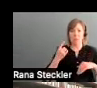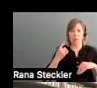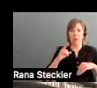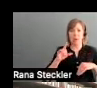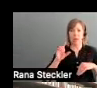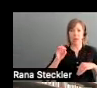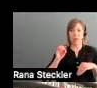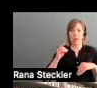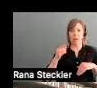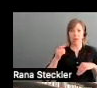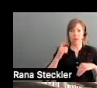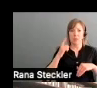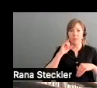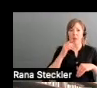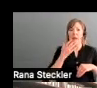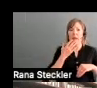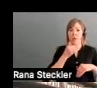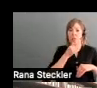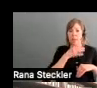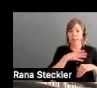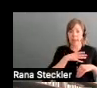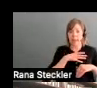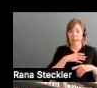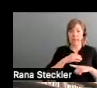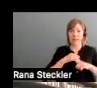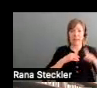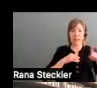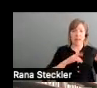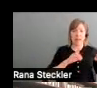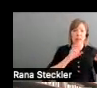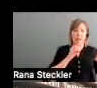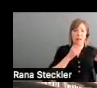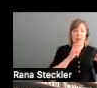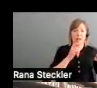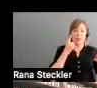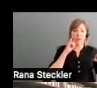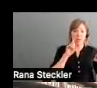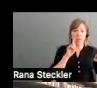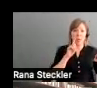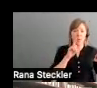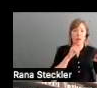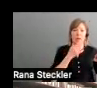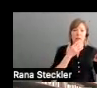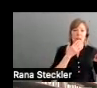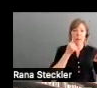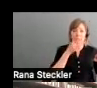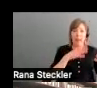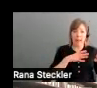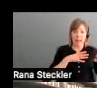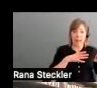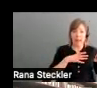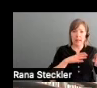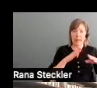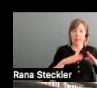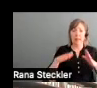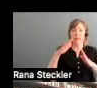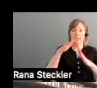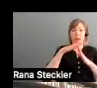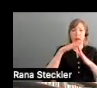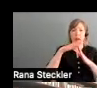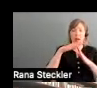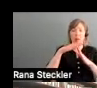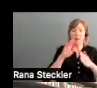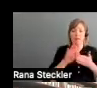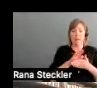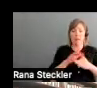lodge for colored women, and the other is a lodge for colored men. And then at the top of the